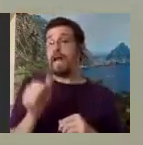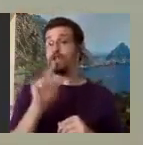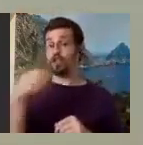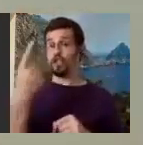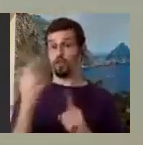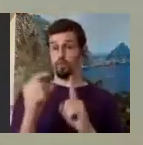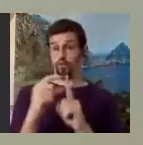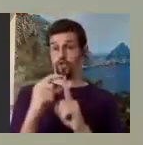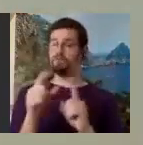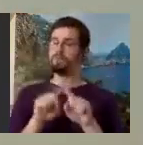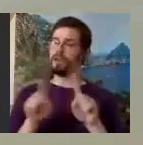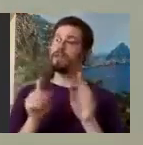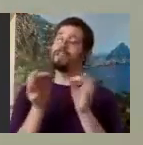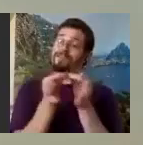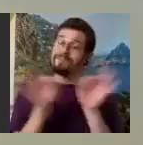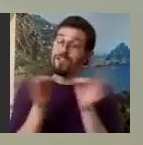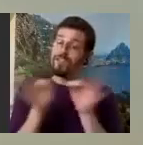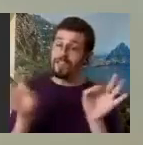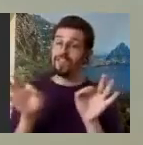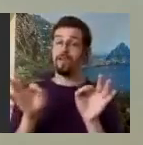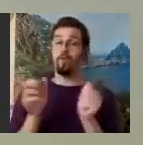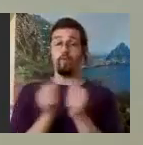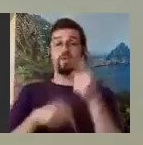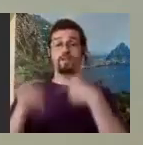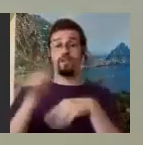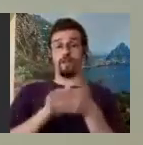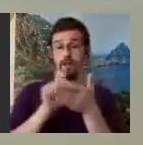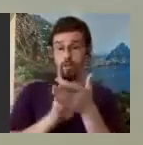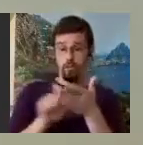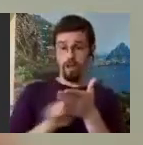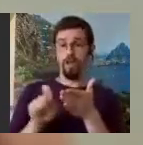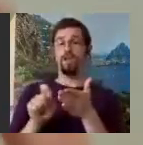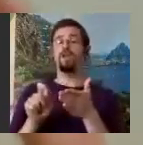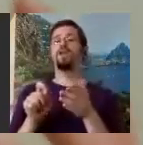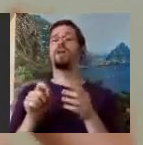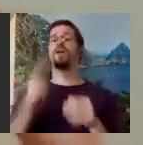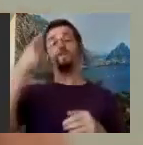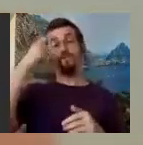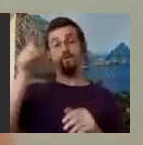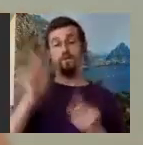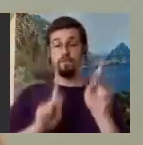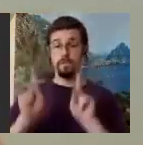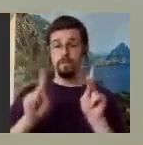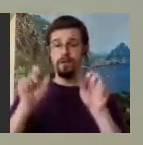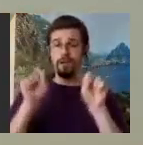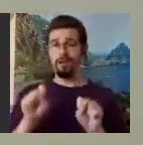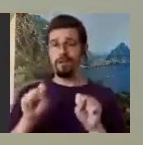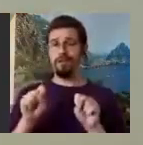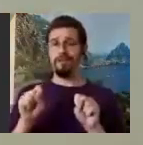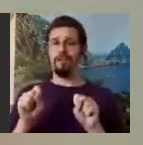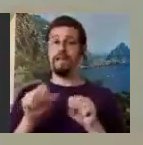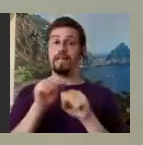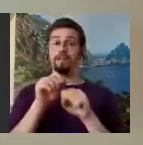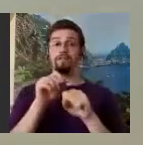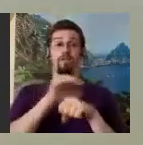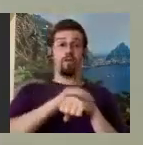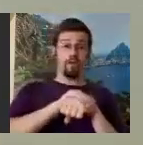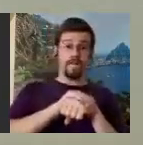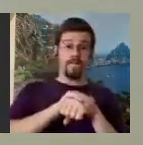more possible, more complicated, including more words, more phrases,